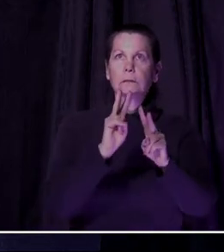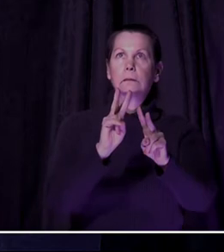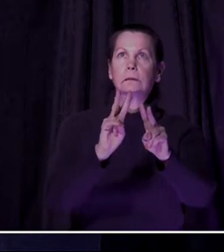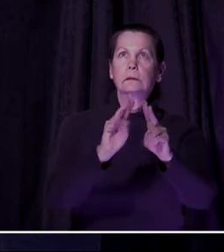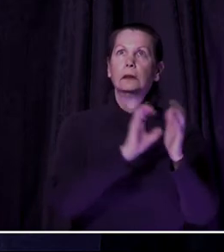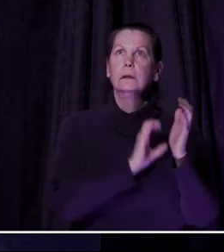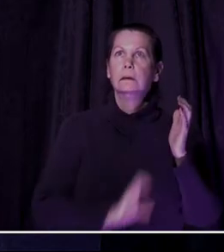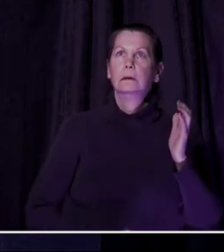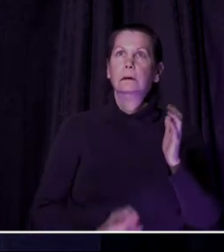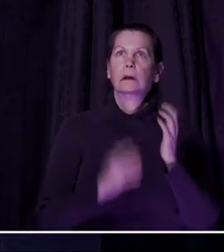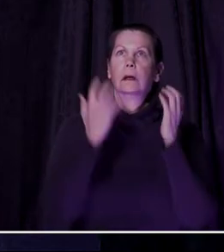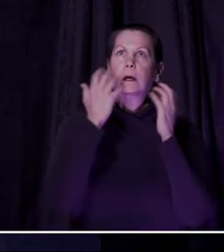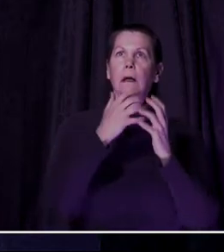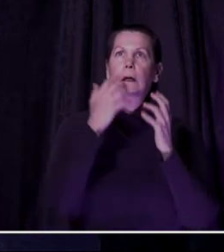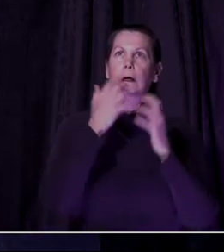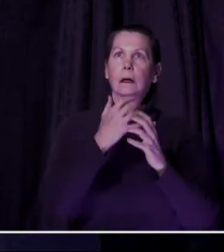Caesars,